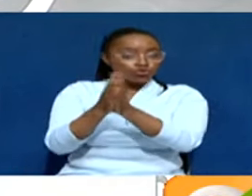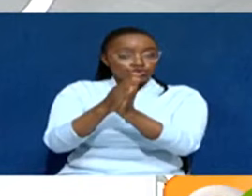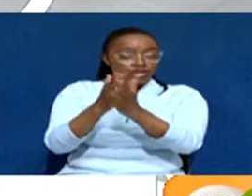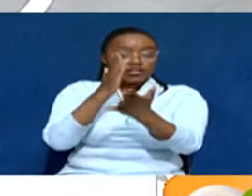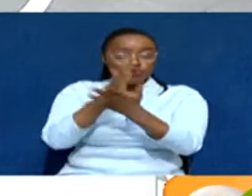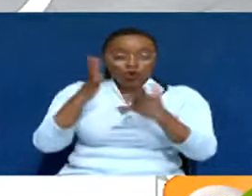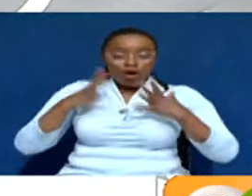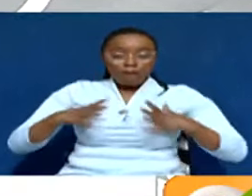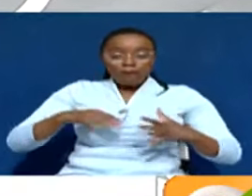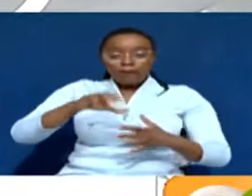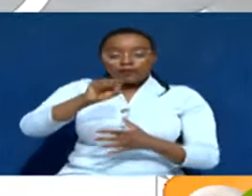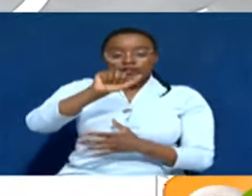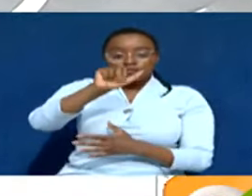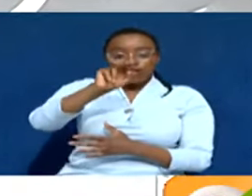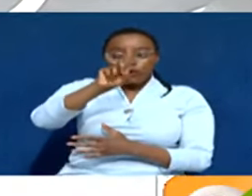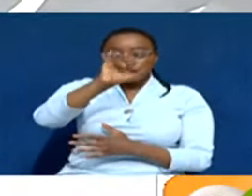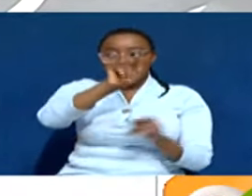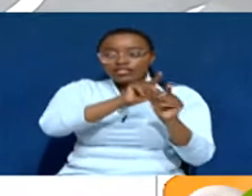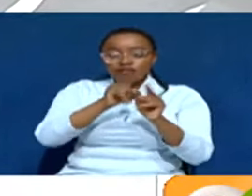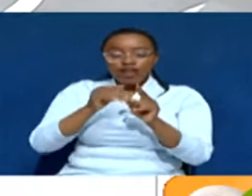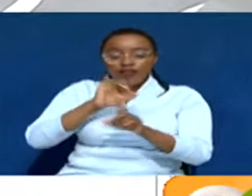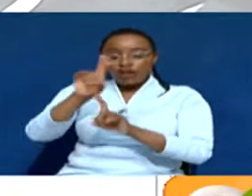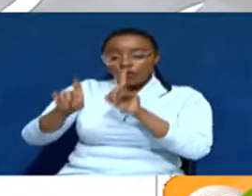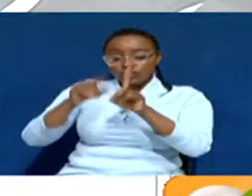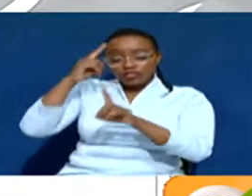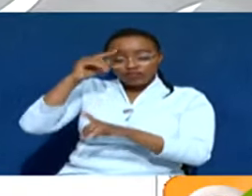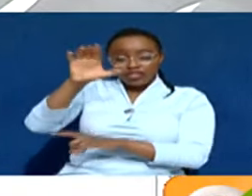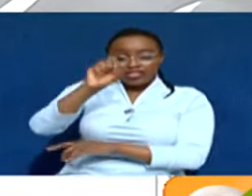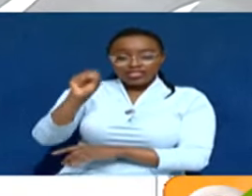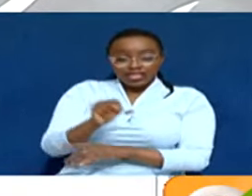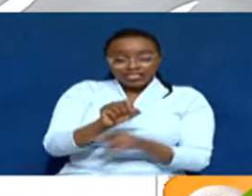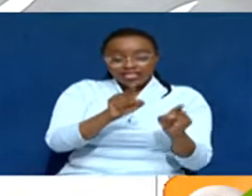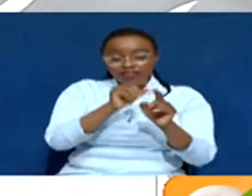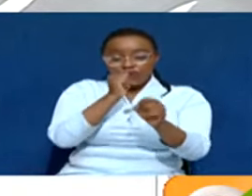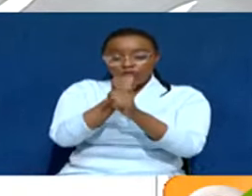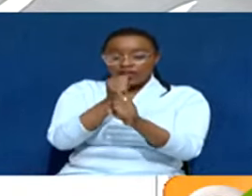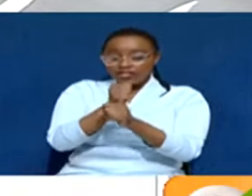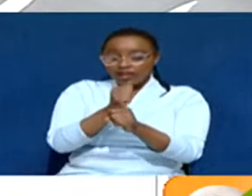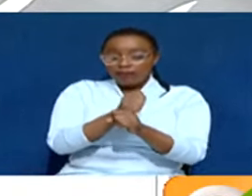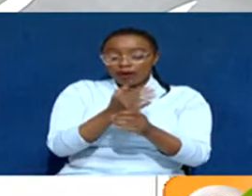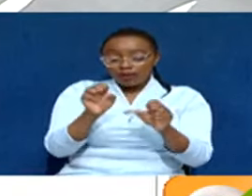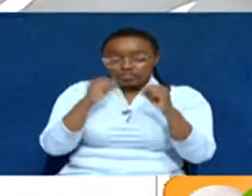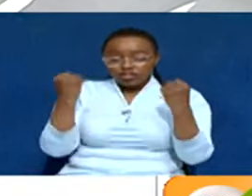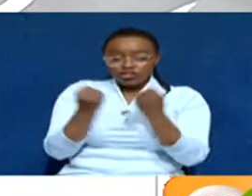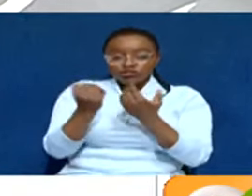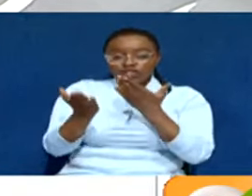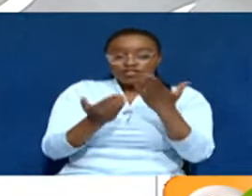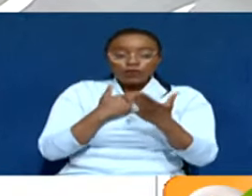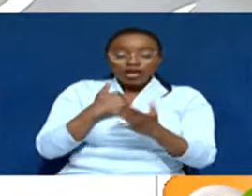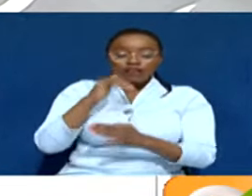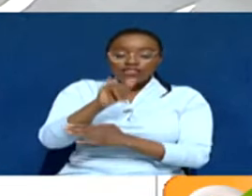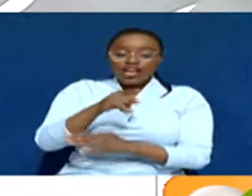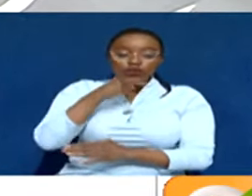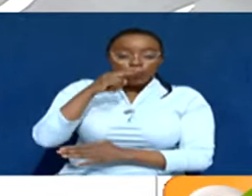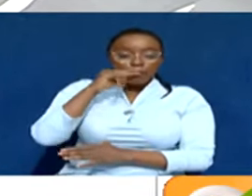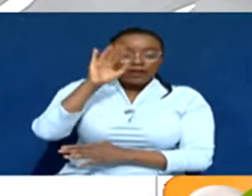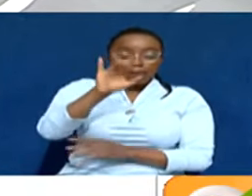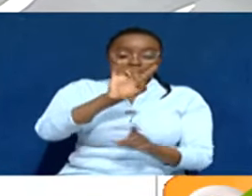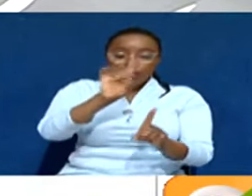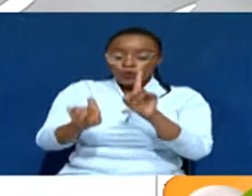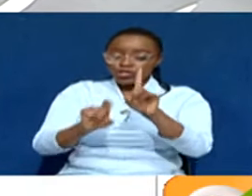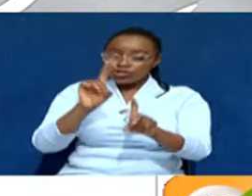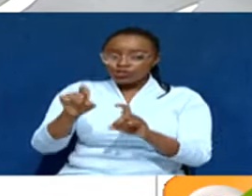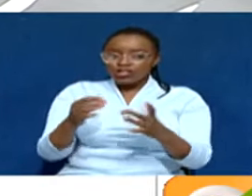real people in Saudi Arabia, folks. And you may have some questions for the Cabinet Secretary for Labor and Social Services. Let's have them. Your comments,